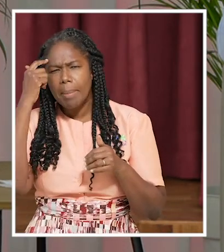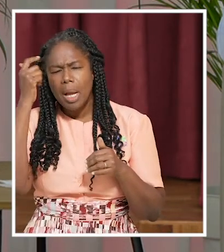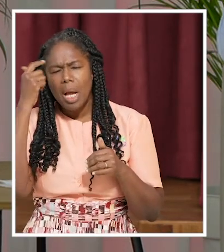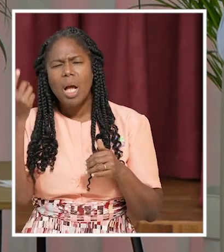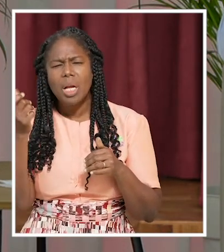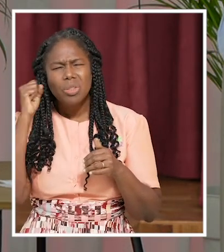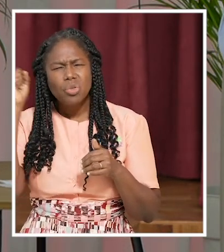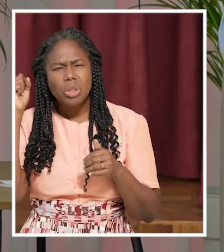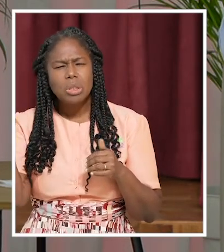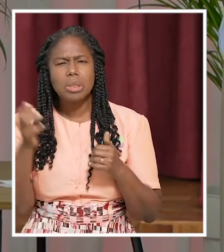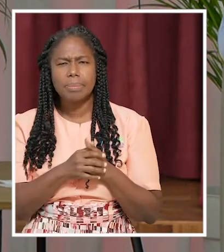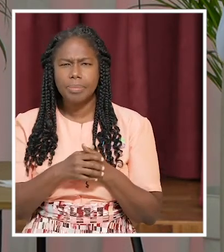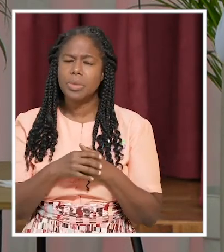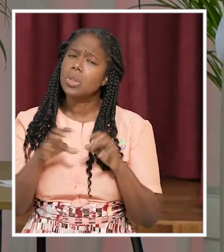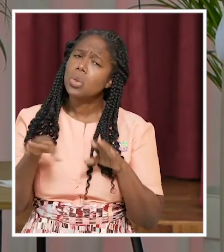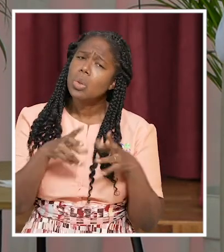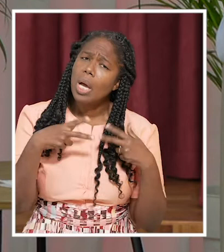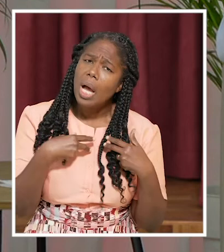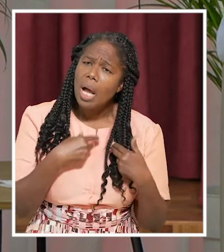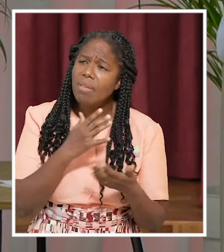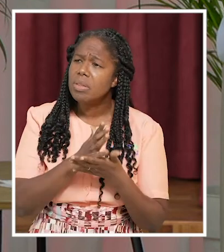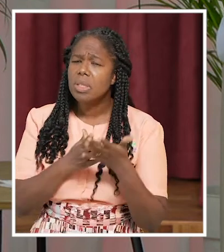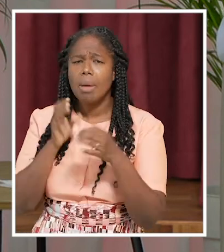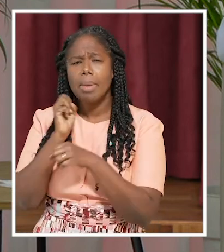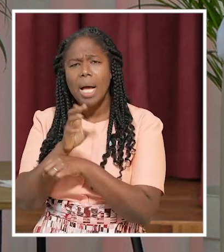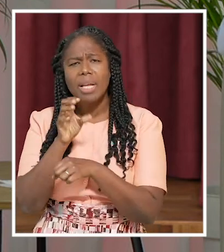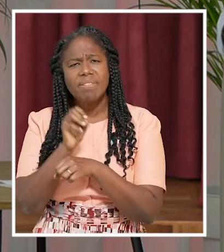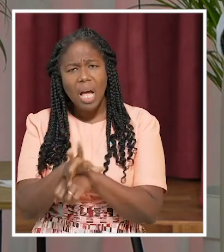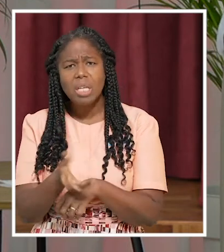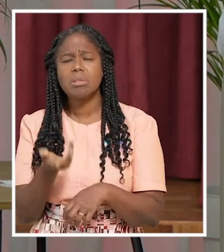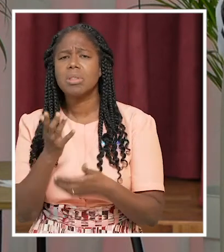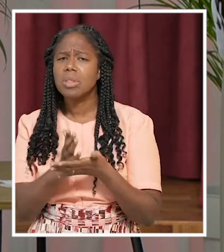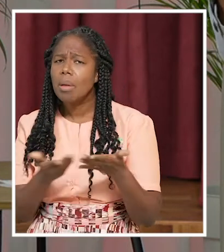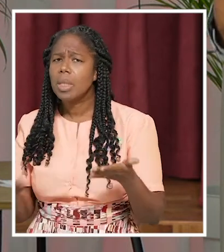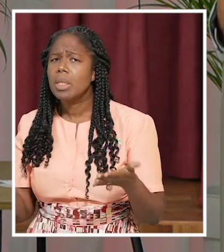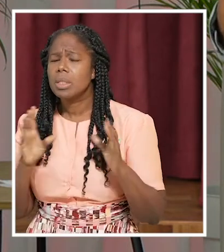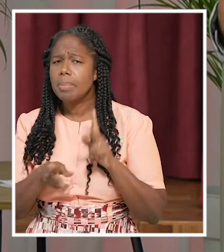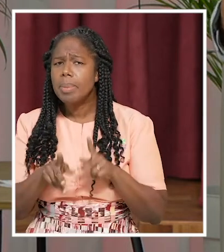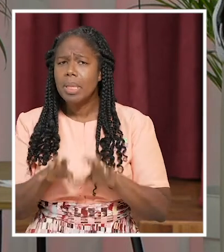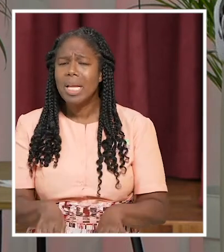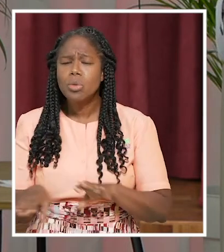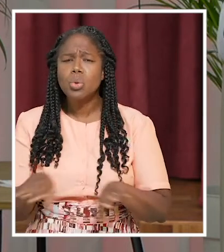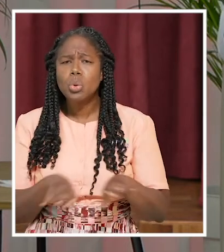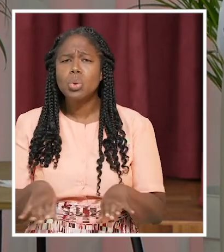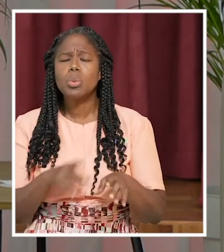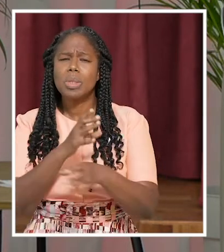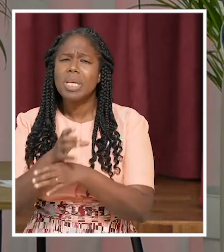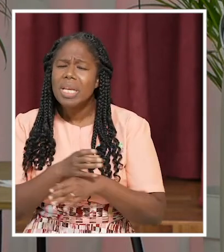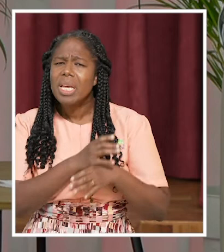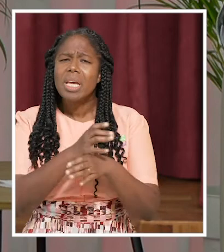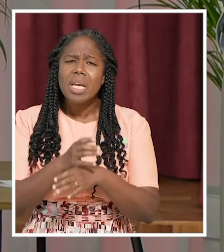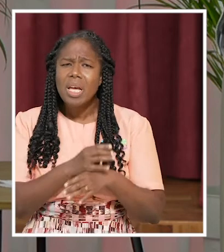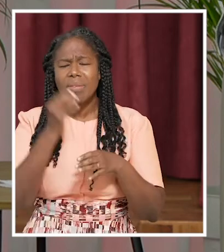some advice, some steps that people could take to take care of their mental health so that they don't end